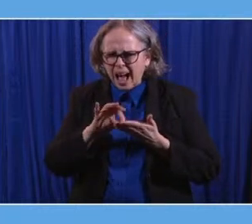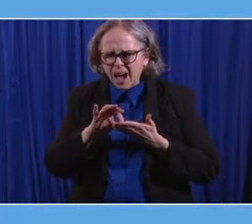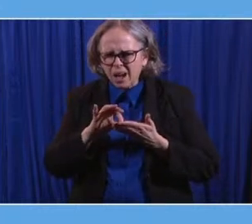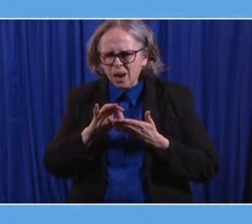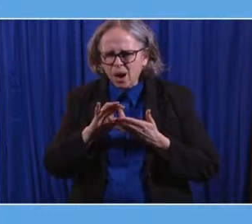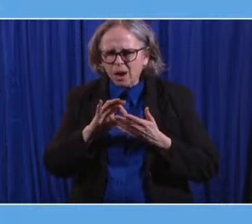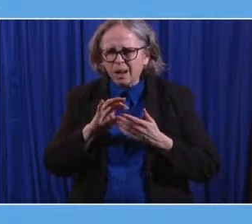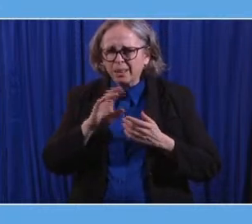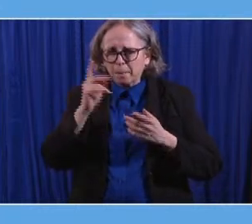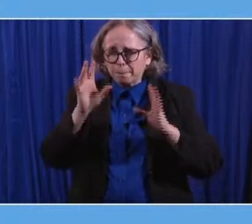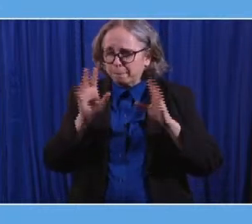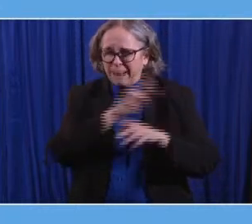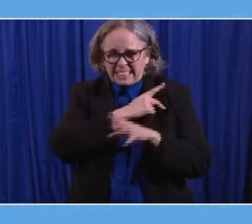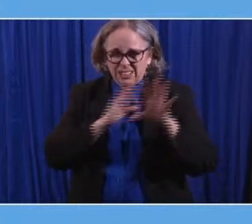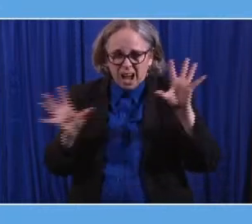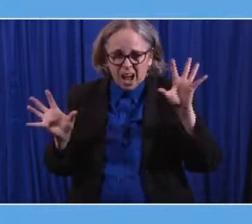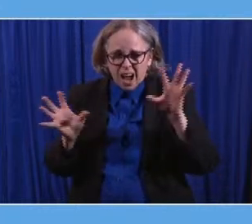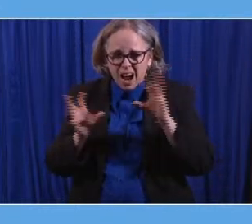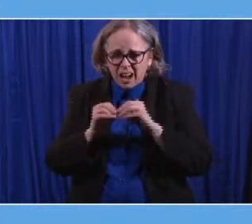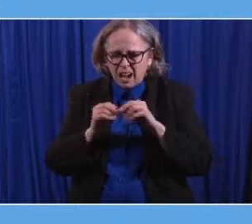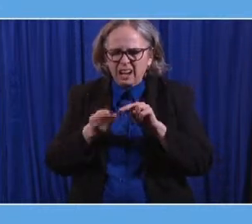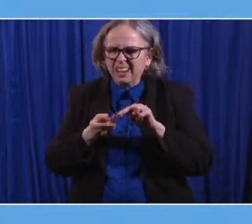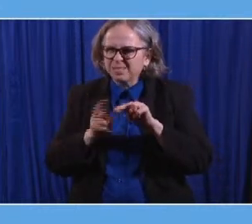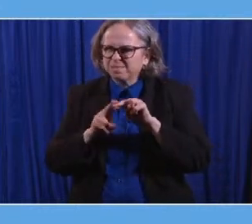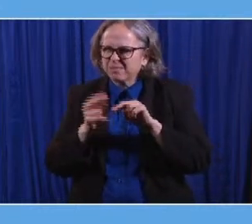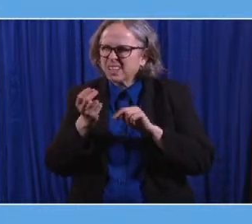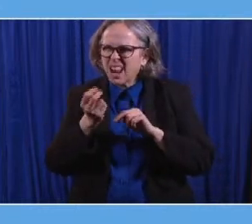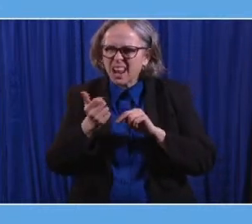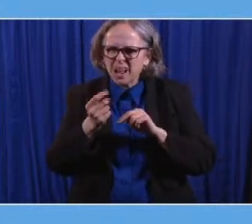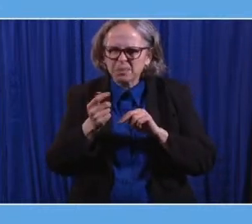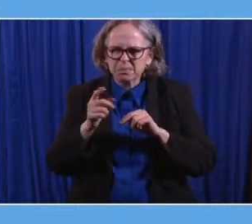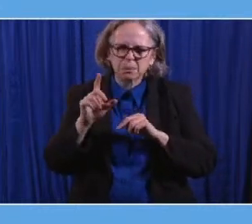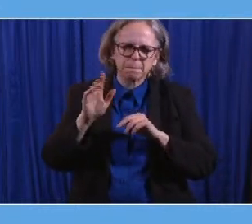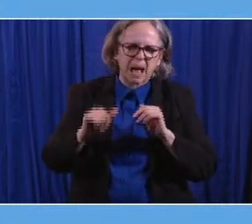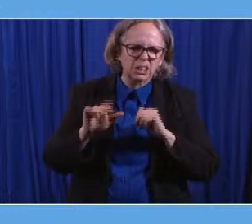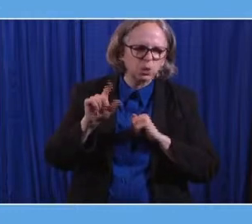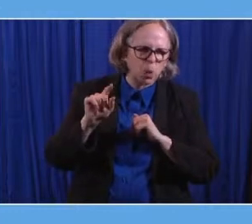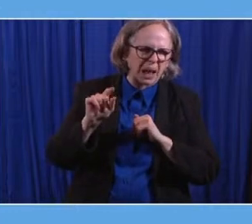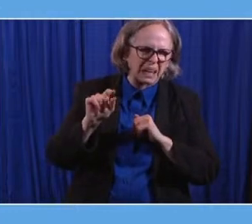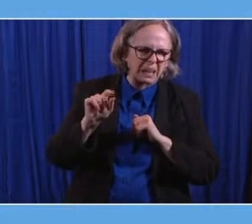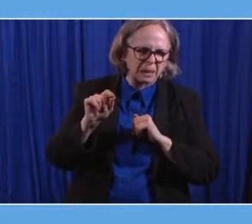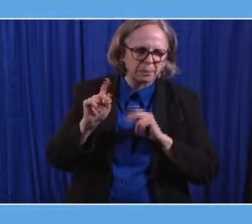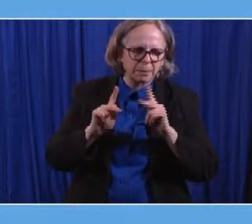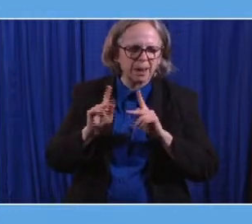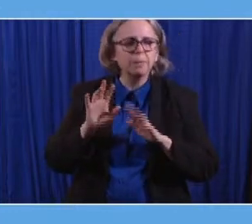you'll see that that is actually up by 20. But the trend line, the general trend